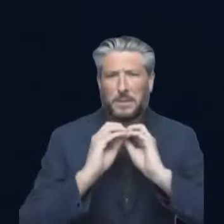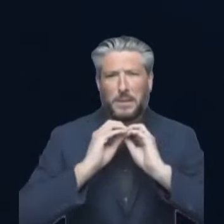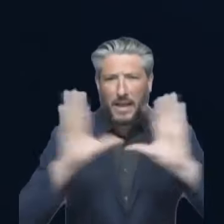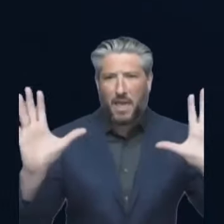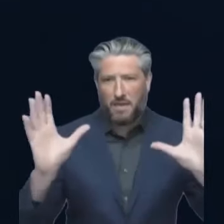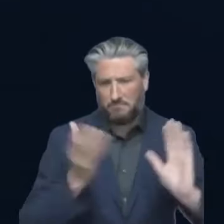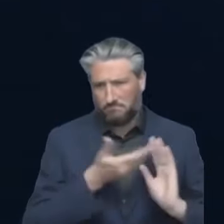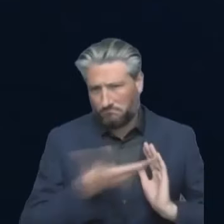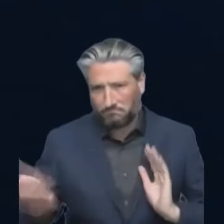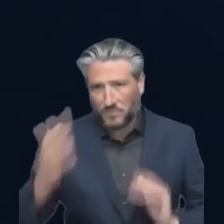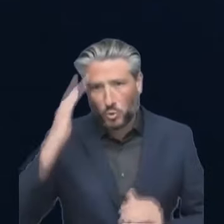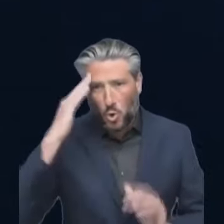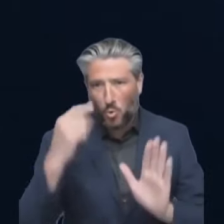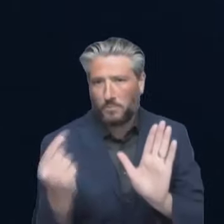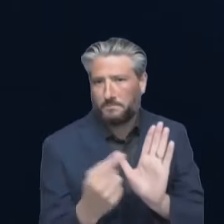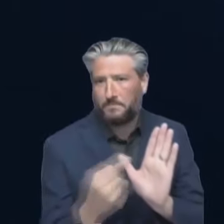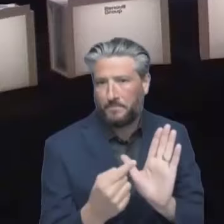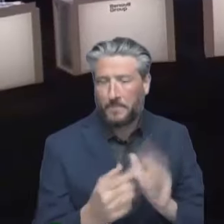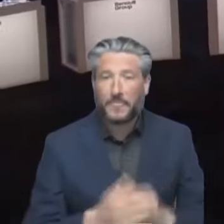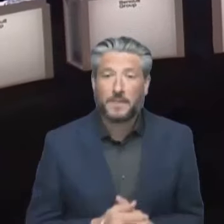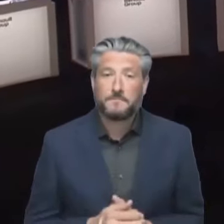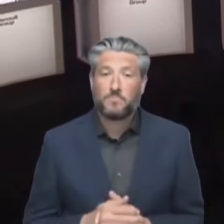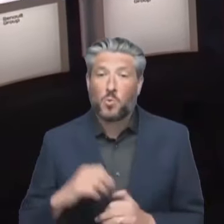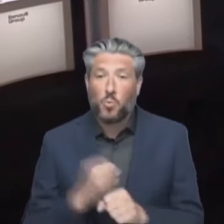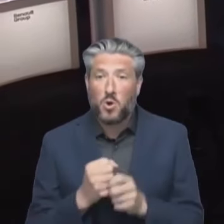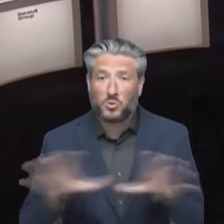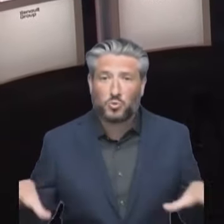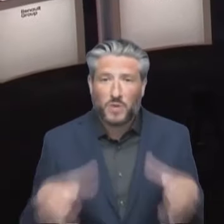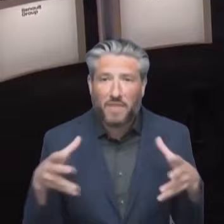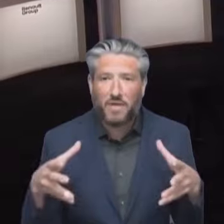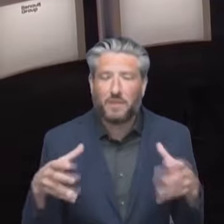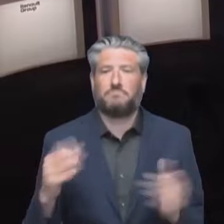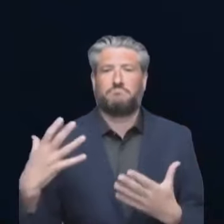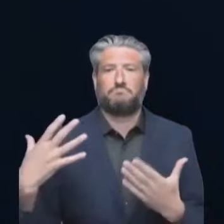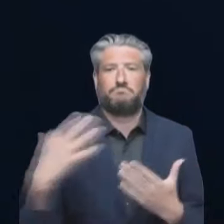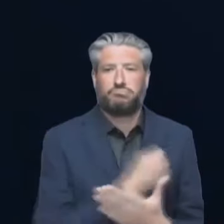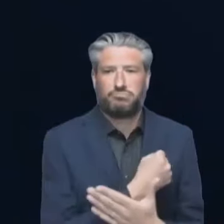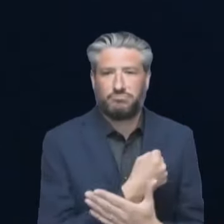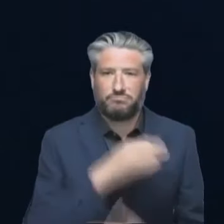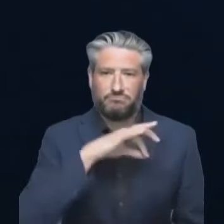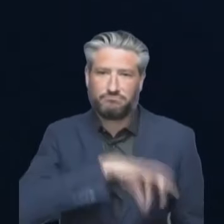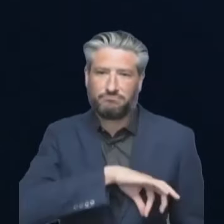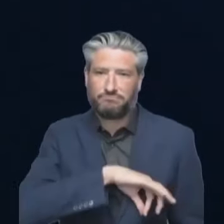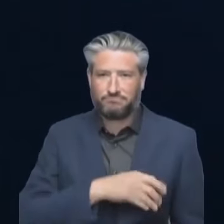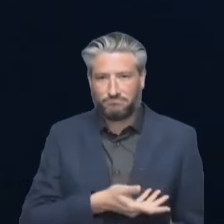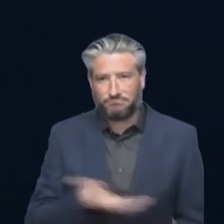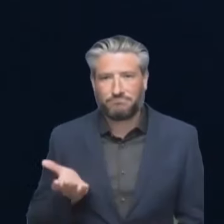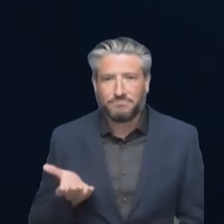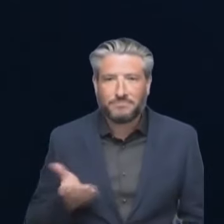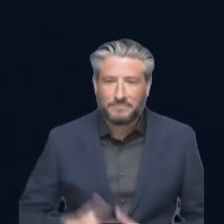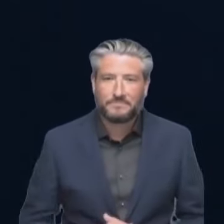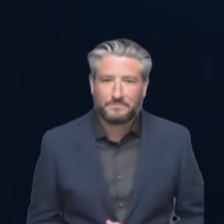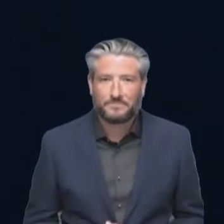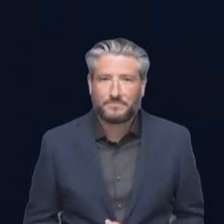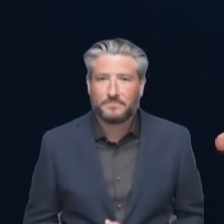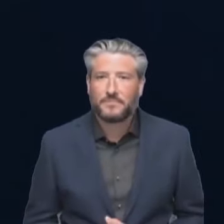a desirable future for the collective. In more graphic terms, I have often had occasion to say that the corporate purpose is both the